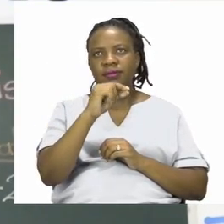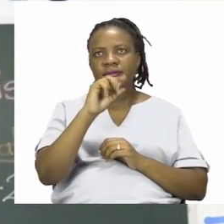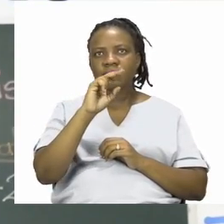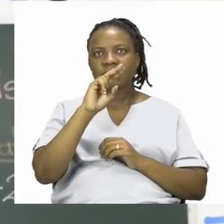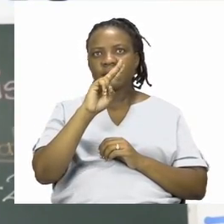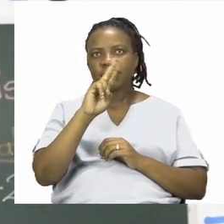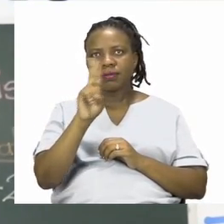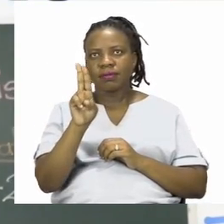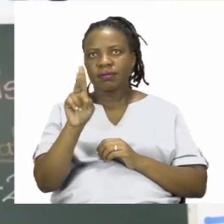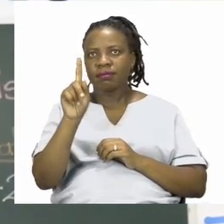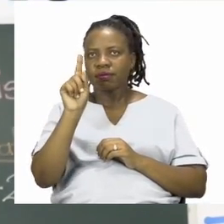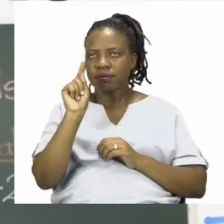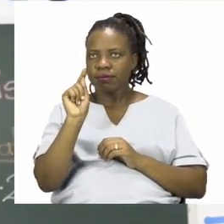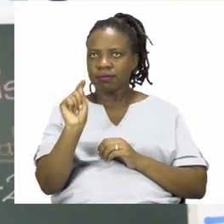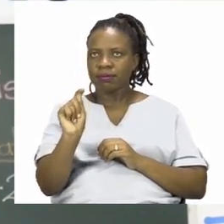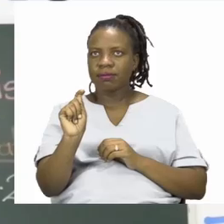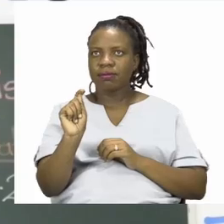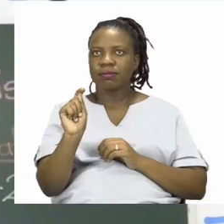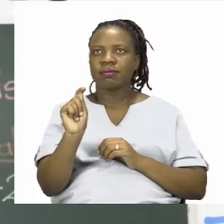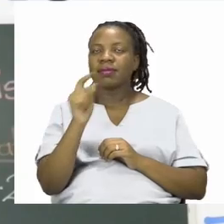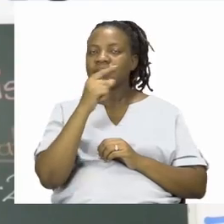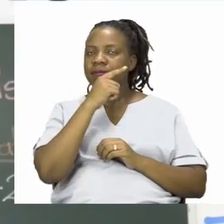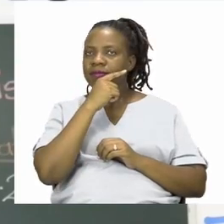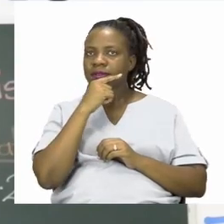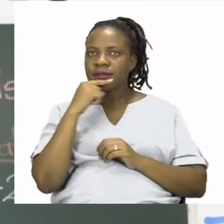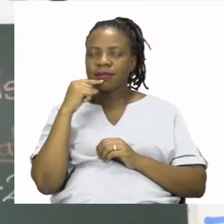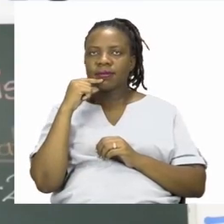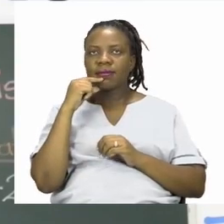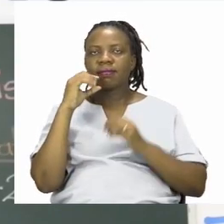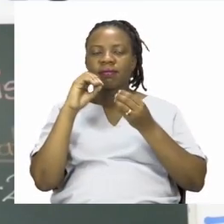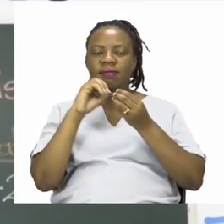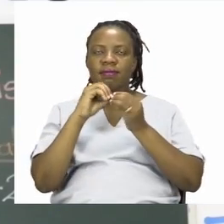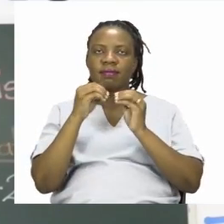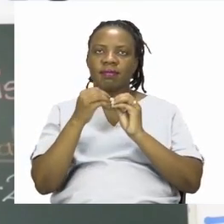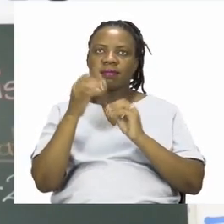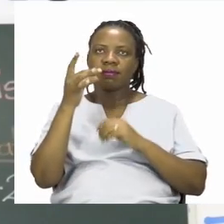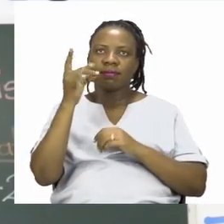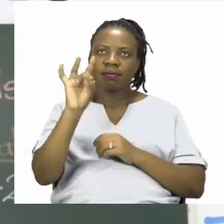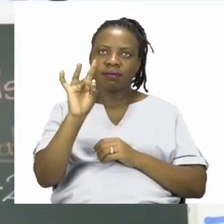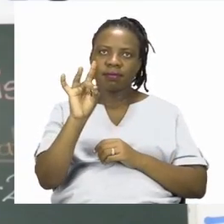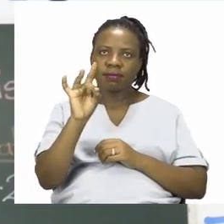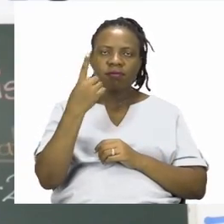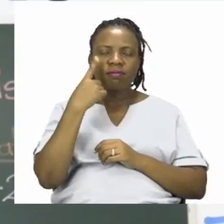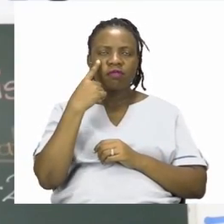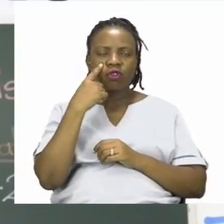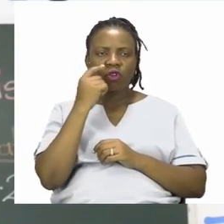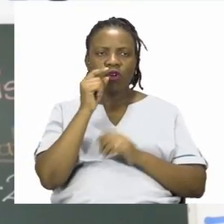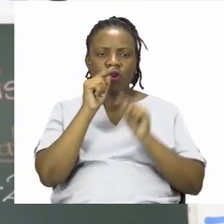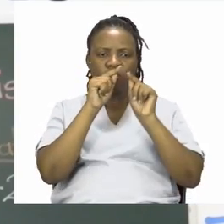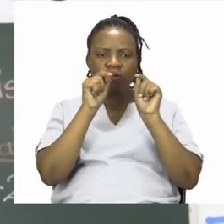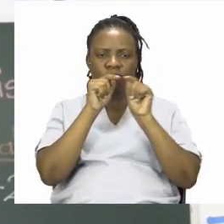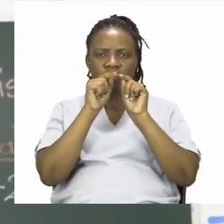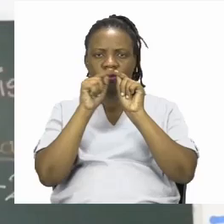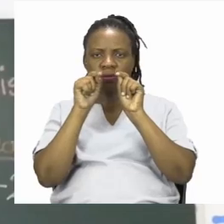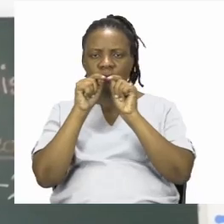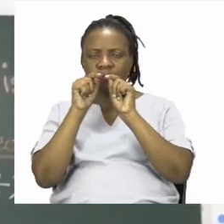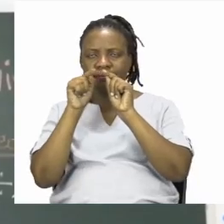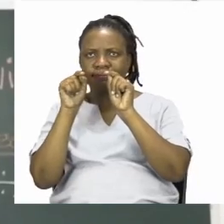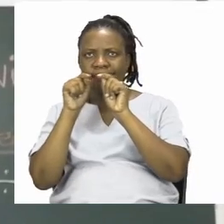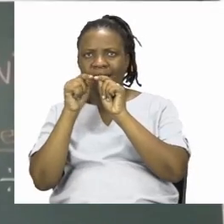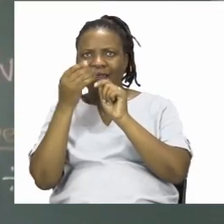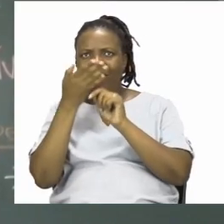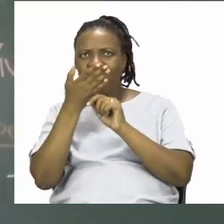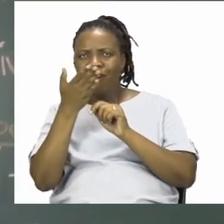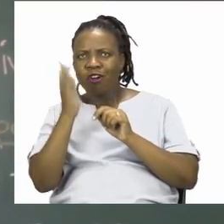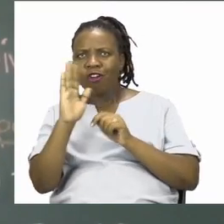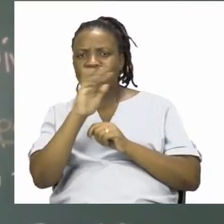we go. So now you can see that all the blocks for number 8 was just enough for all